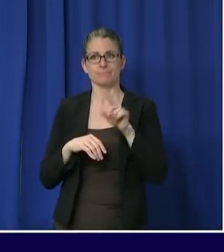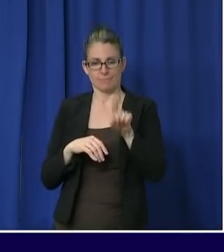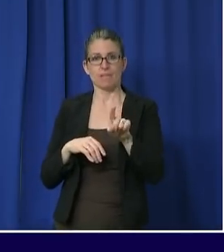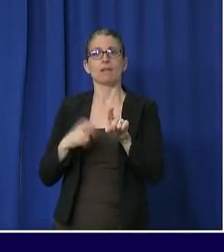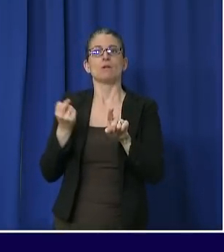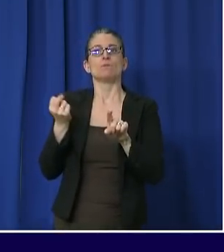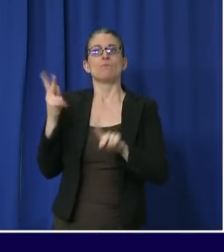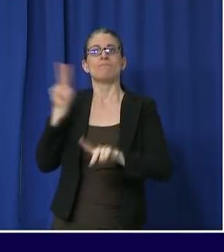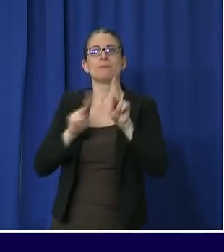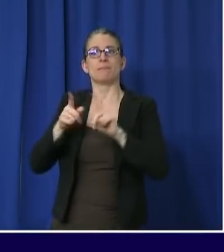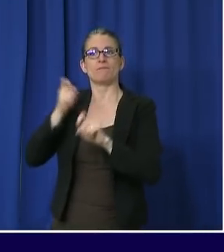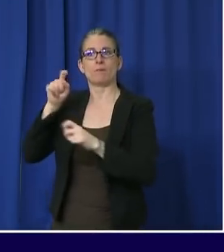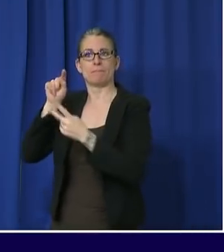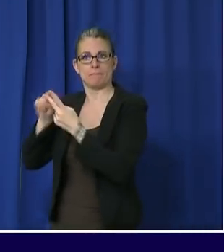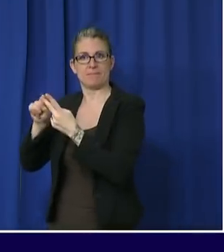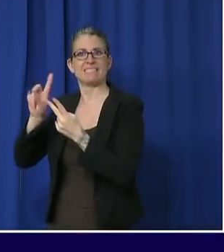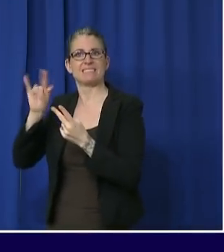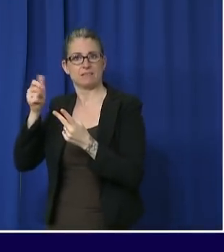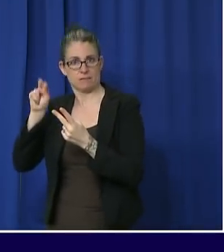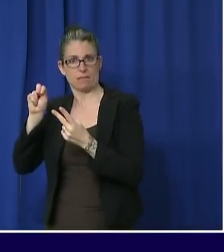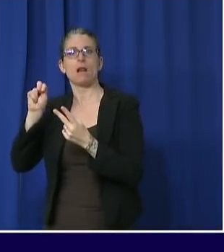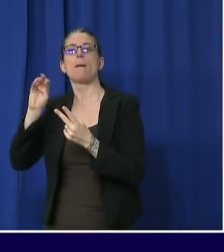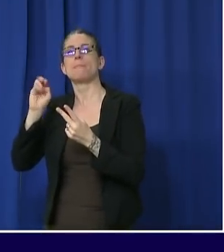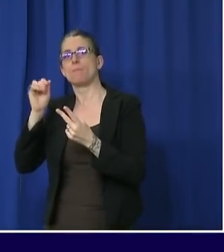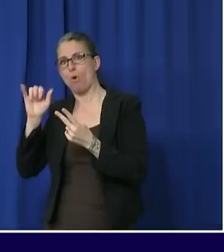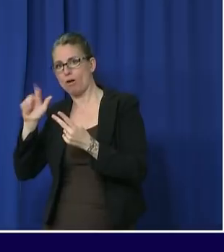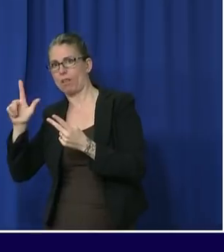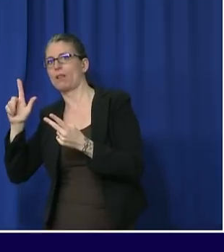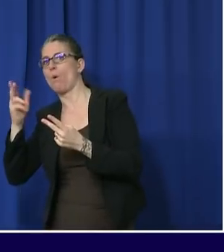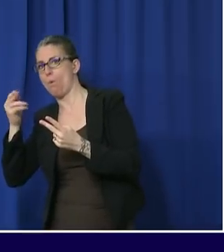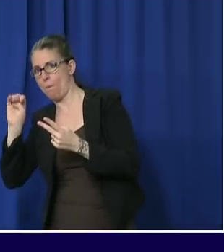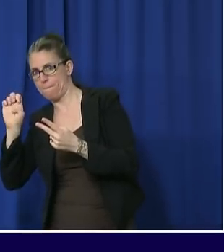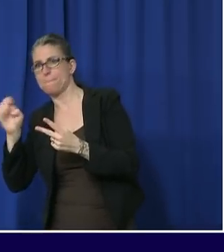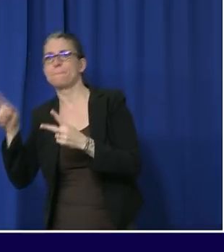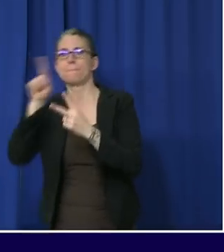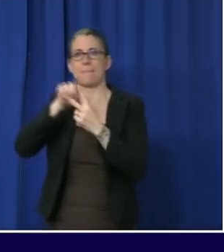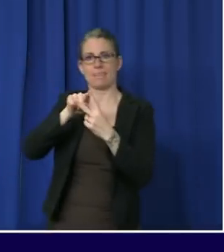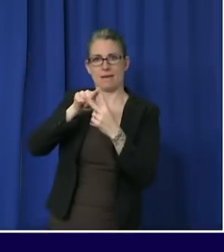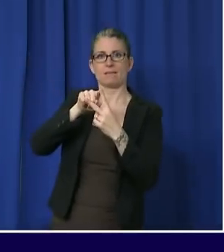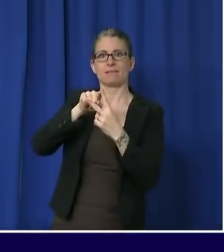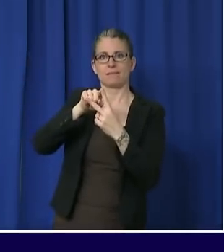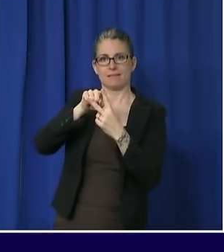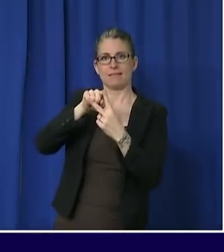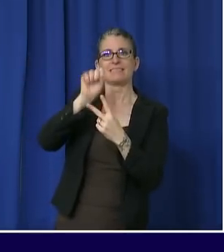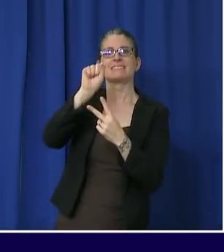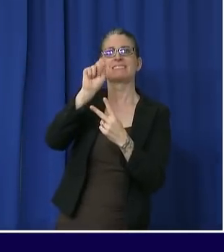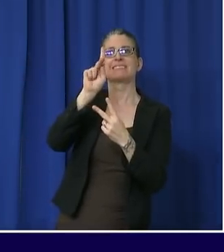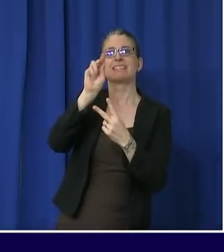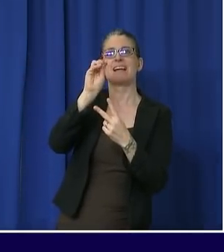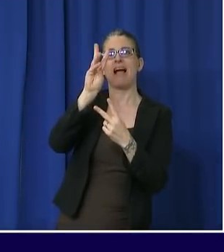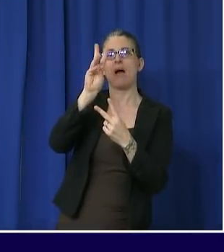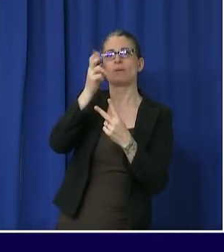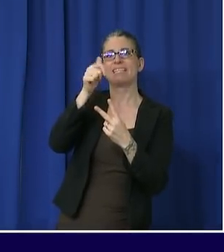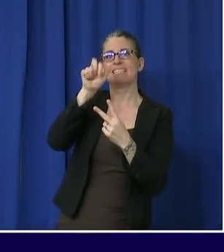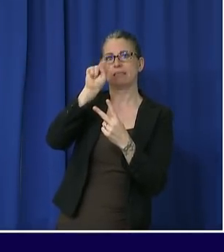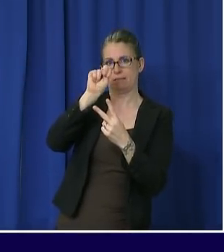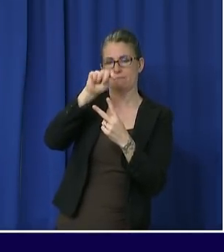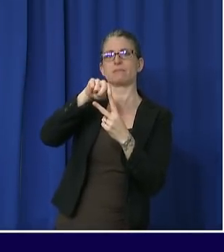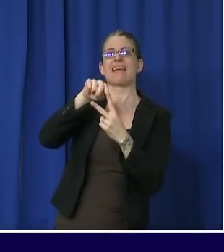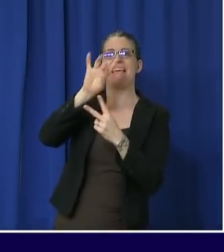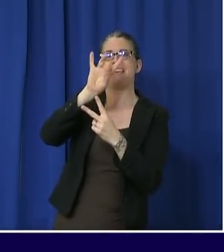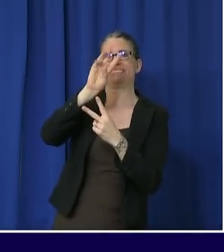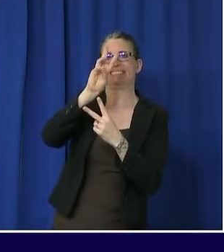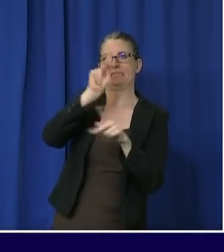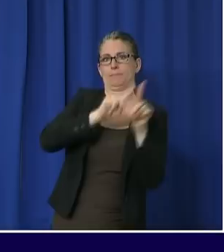Skowhegan. Since beginning this statewide effort to conduct as much fit testing as possible,